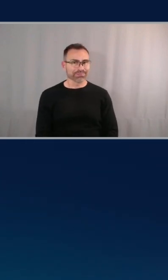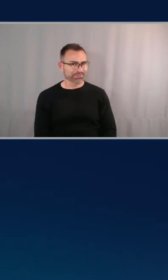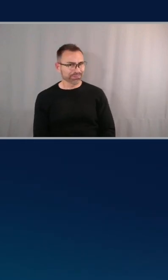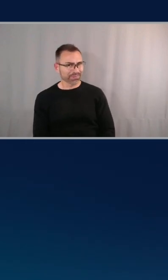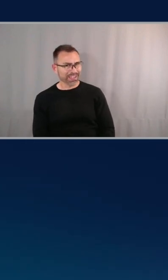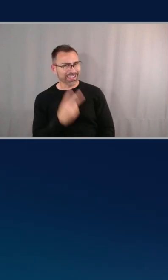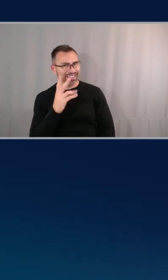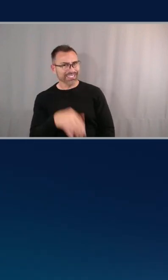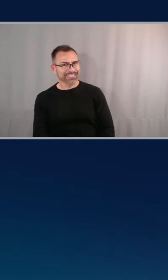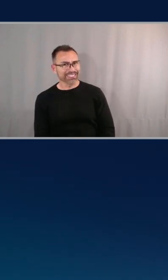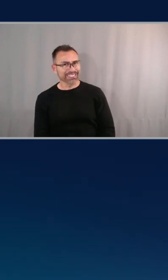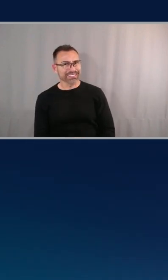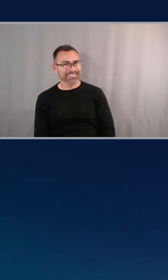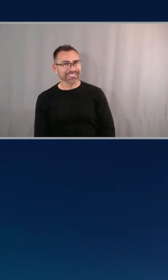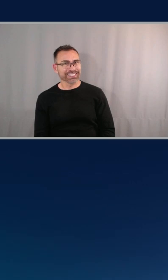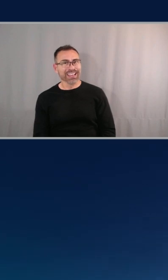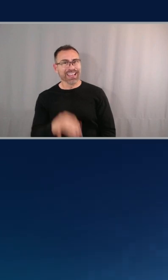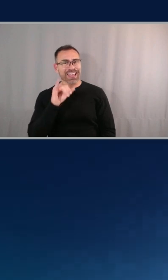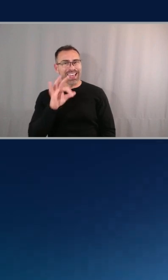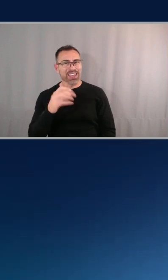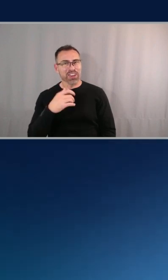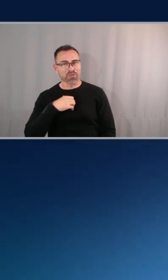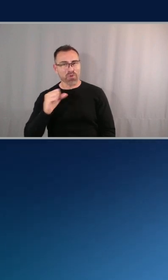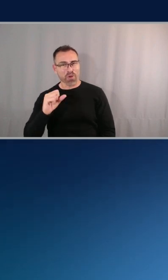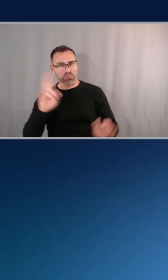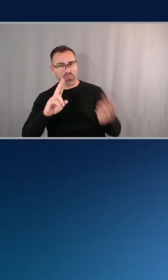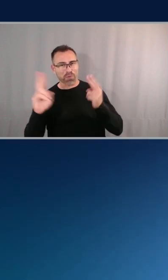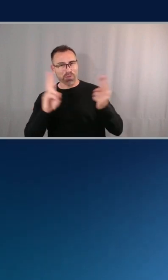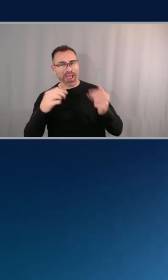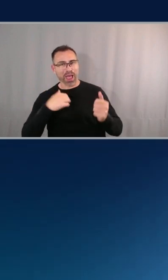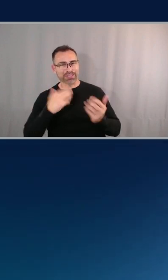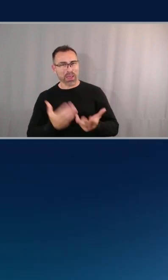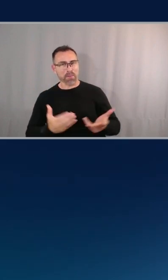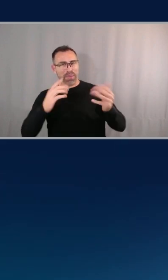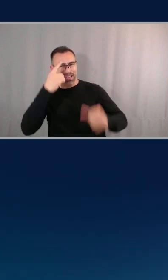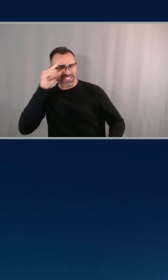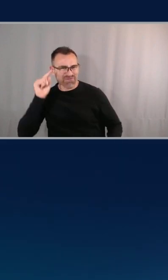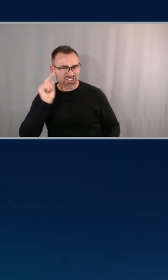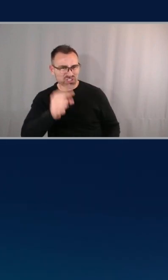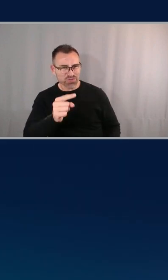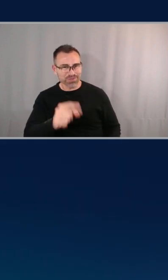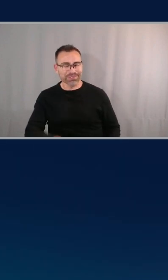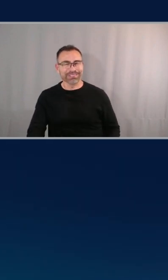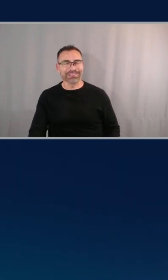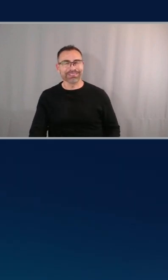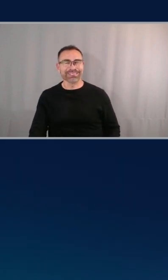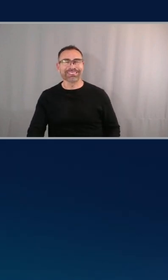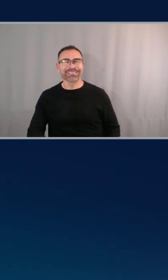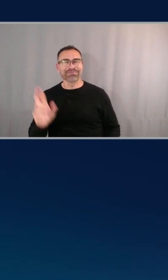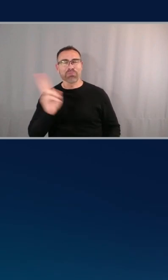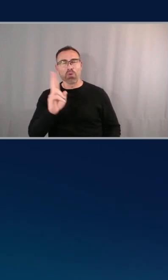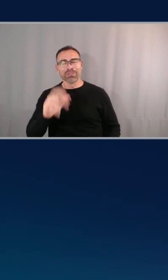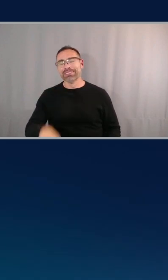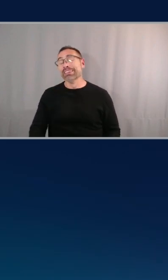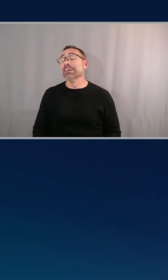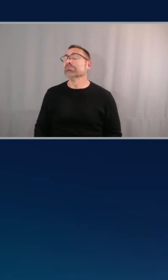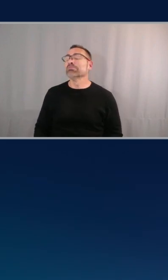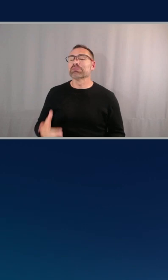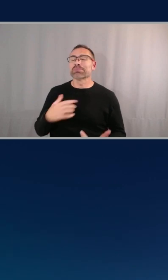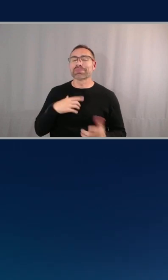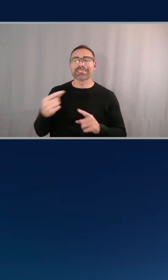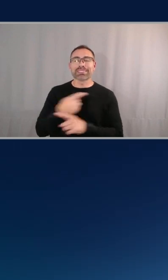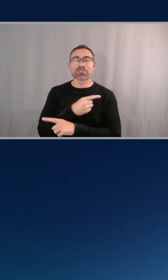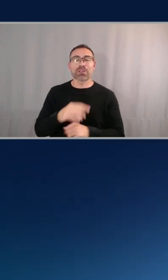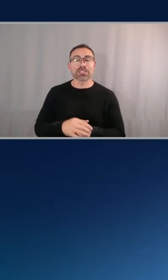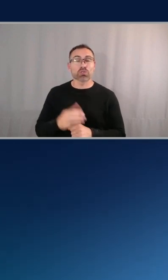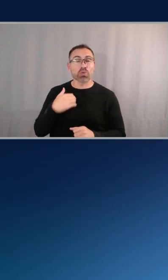I'd say buckets for you. But I digress, folks. Earlier, we had a poll question. Would love to pull that up and